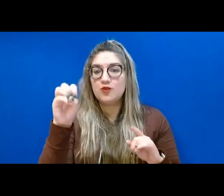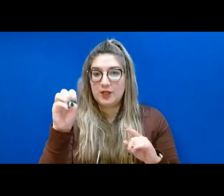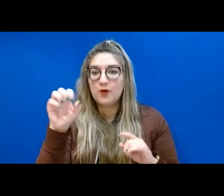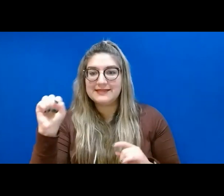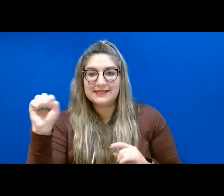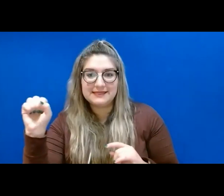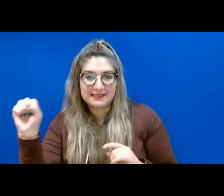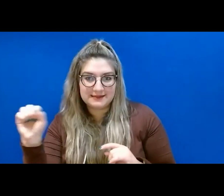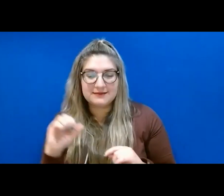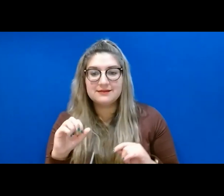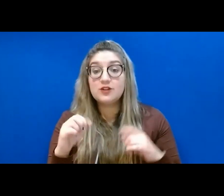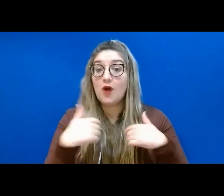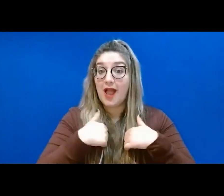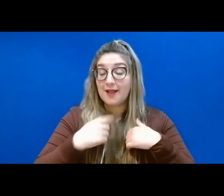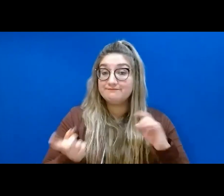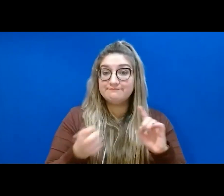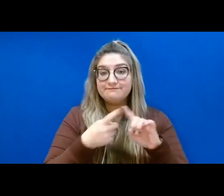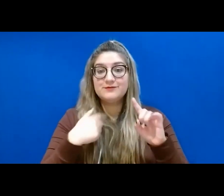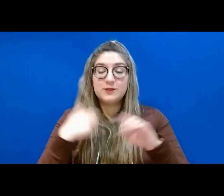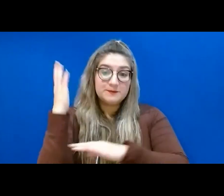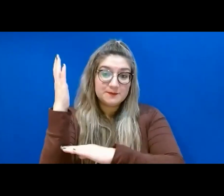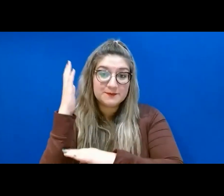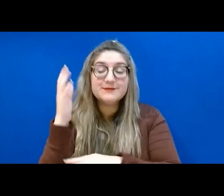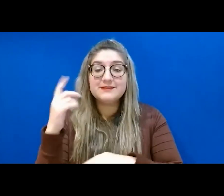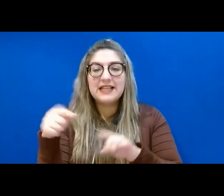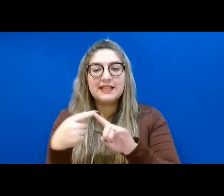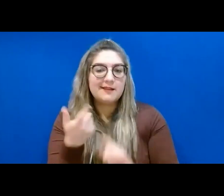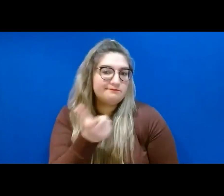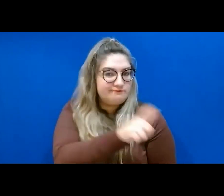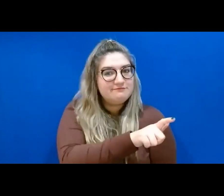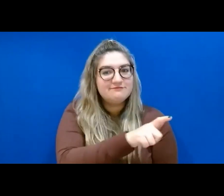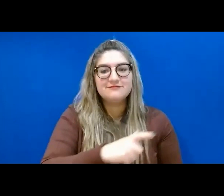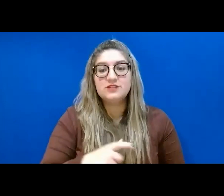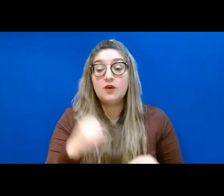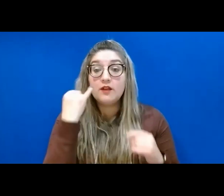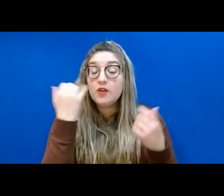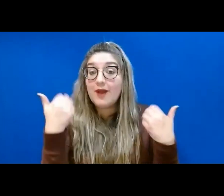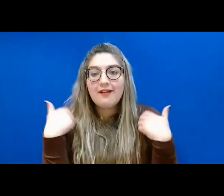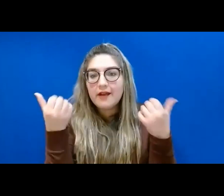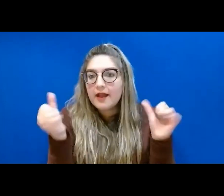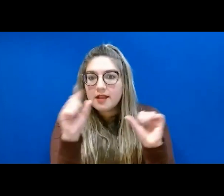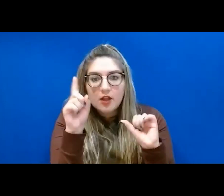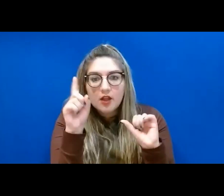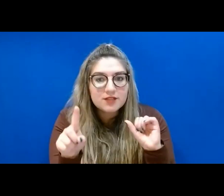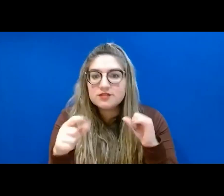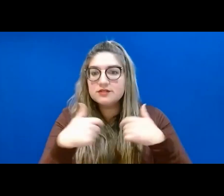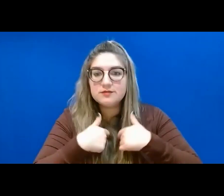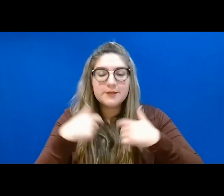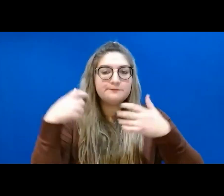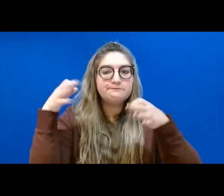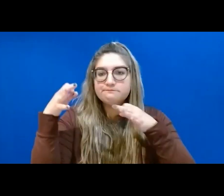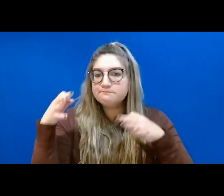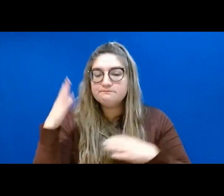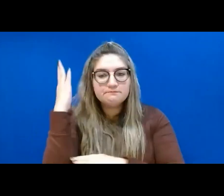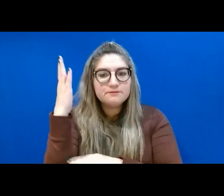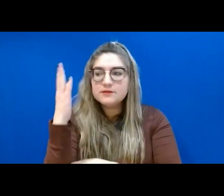later on, we're gonna move on to her presentation. If you have any questions about all the things that I'm going through, feel free to stop at any time. Same thing